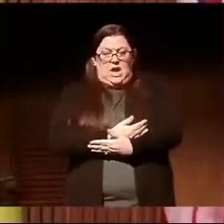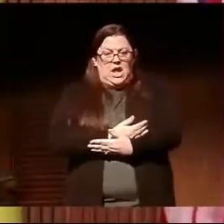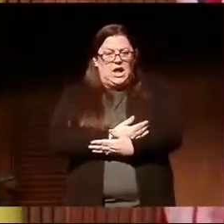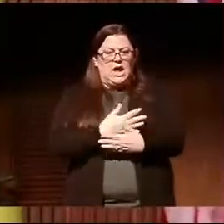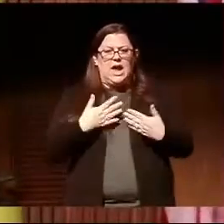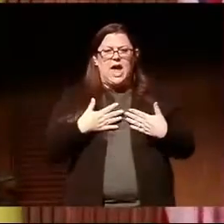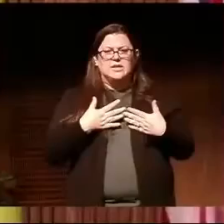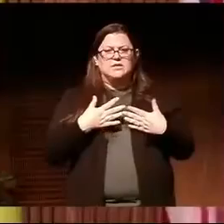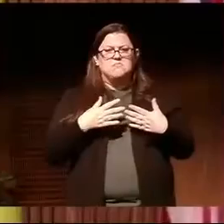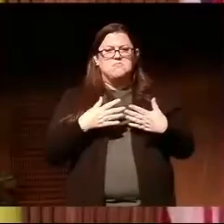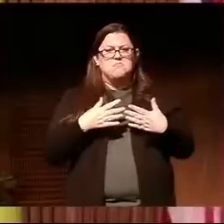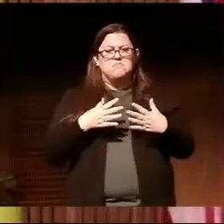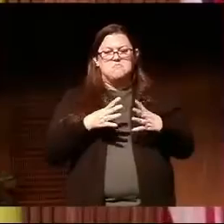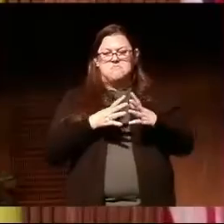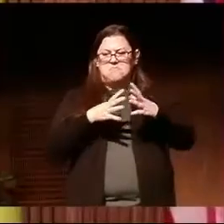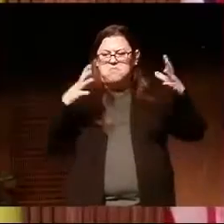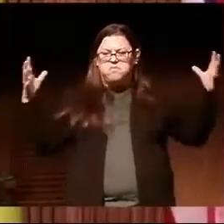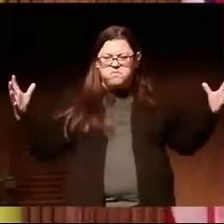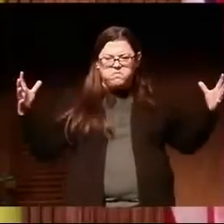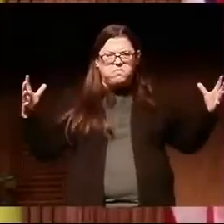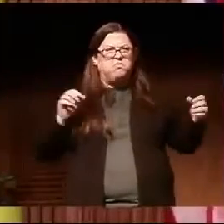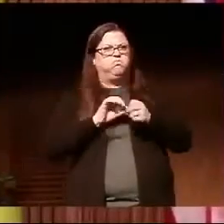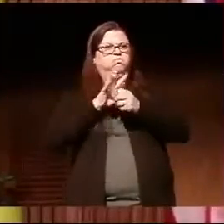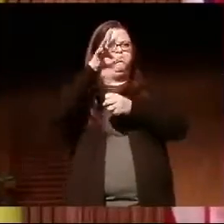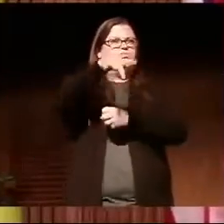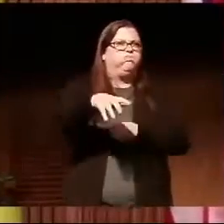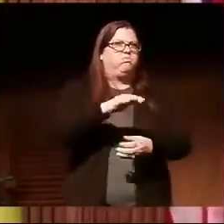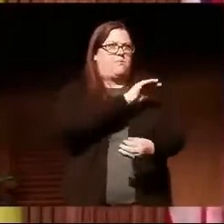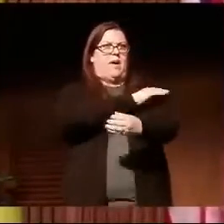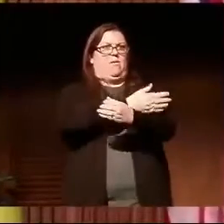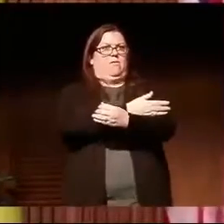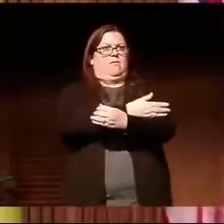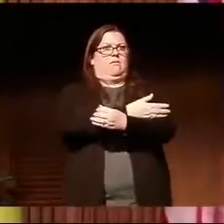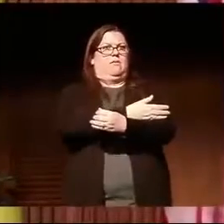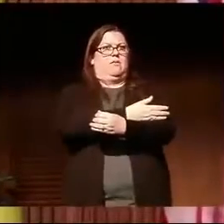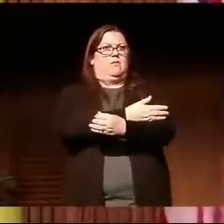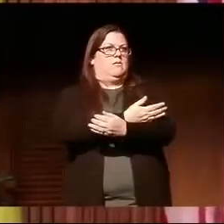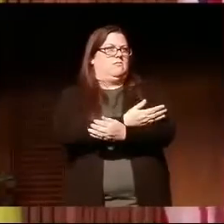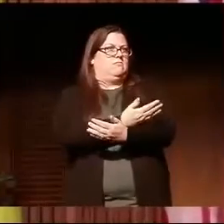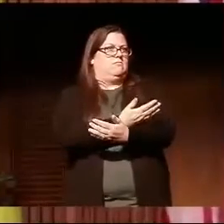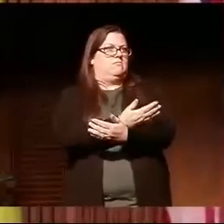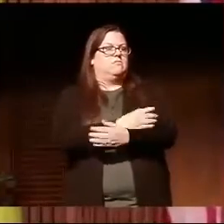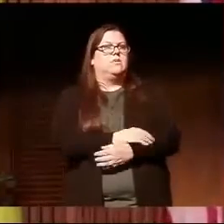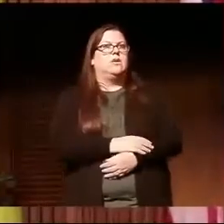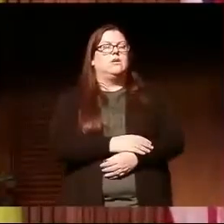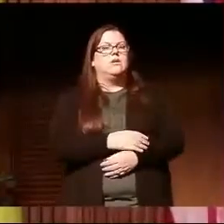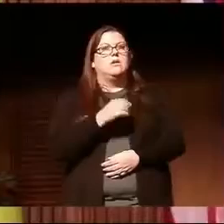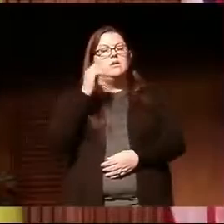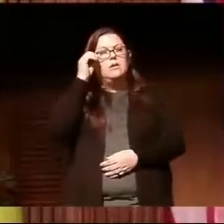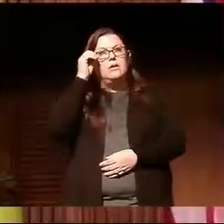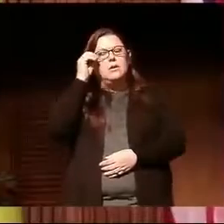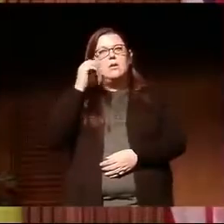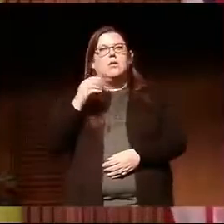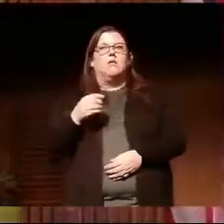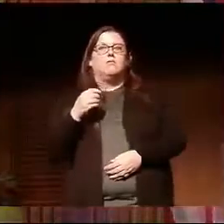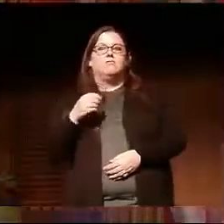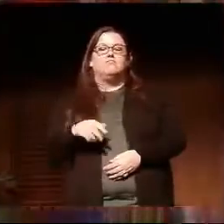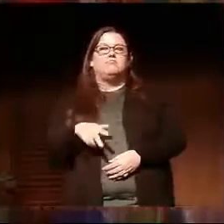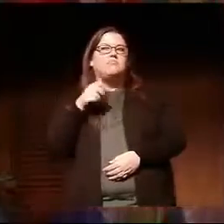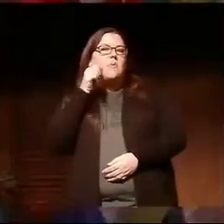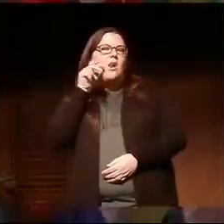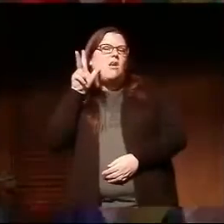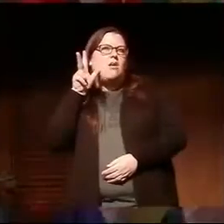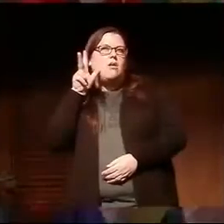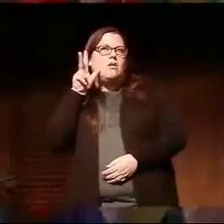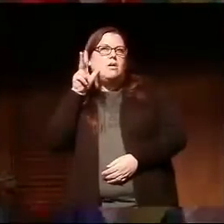infinite power. It's like a few weeks ago, we took our annual trip to the beach. We go out to